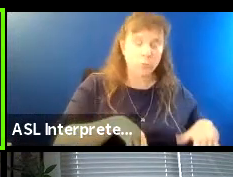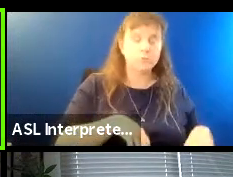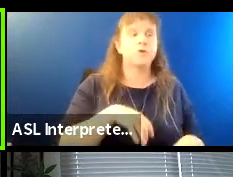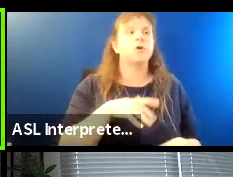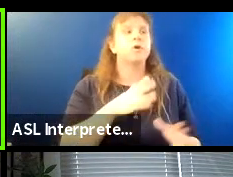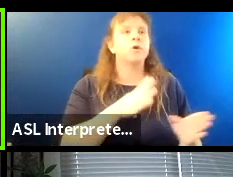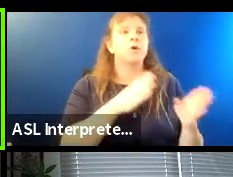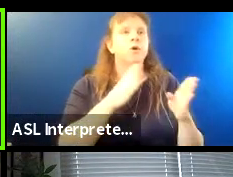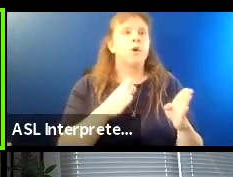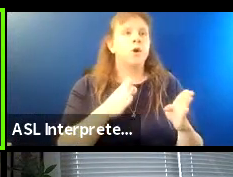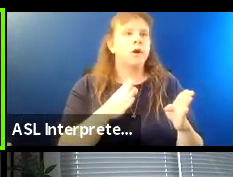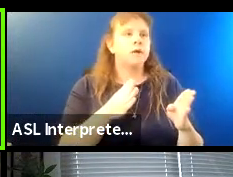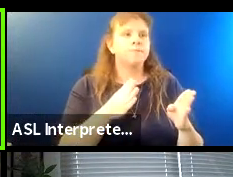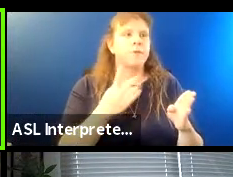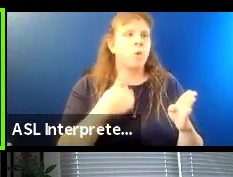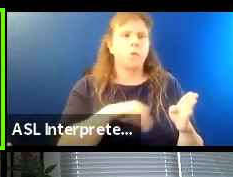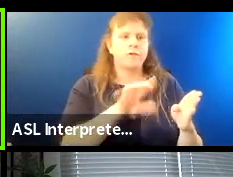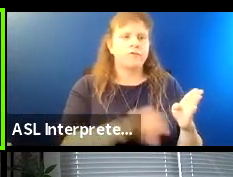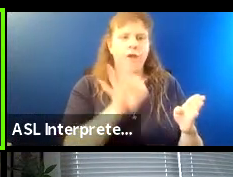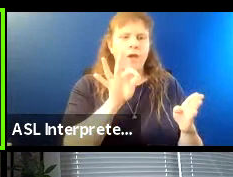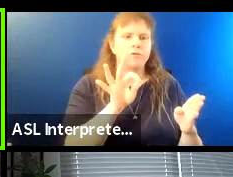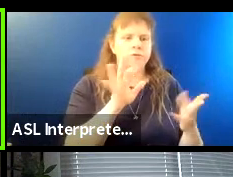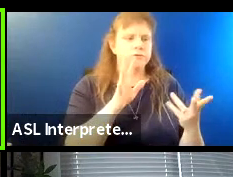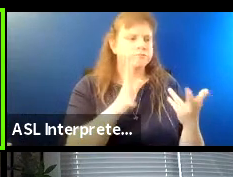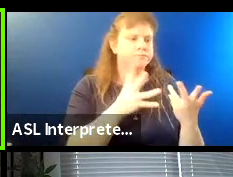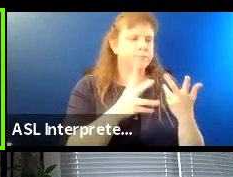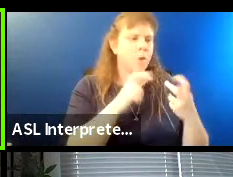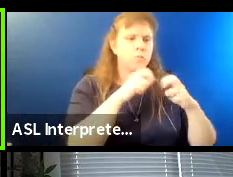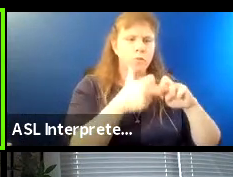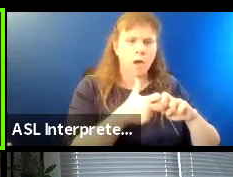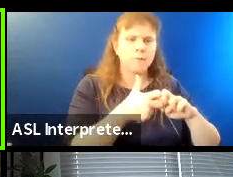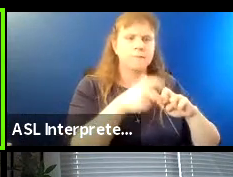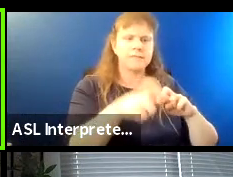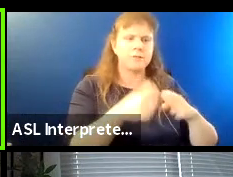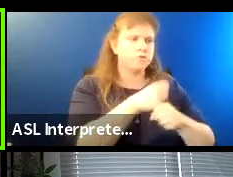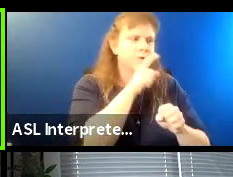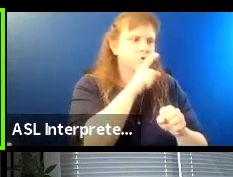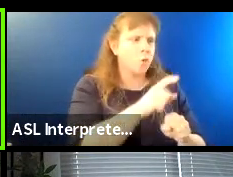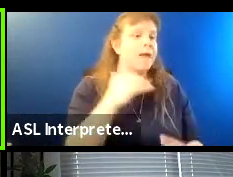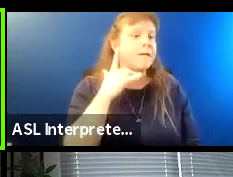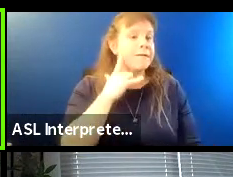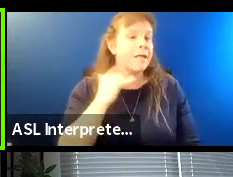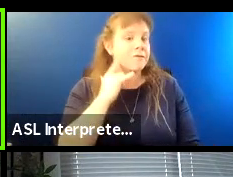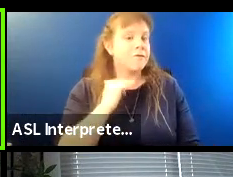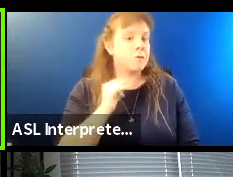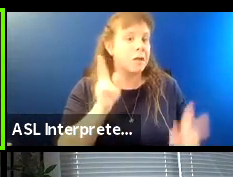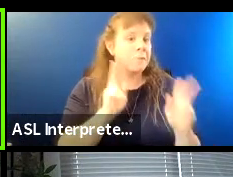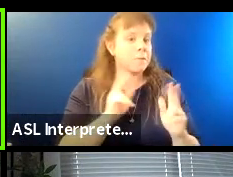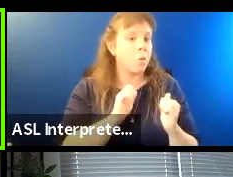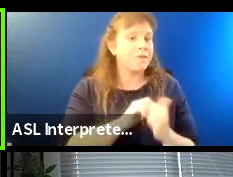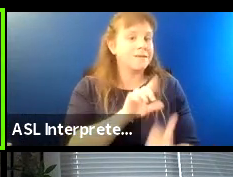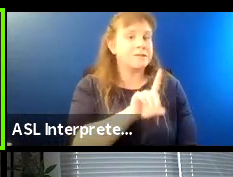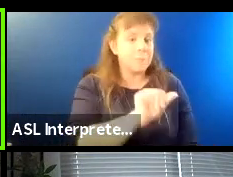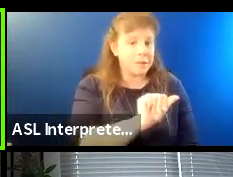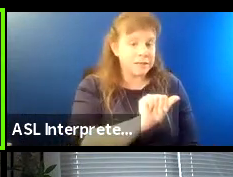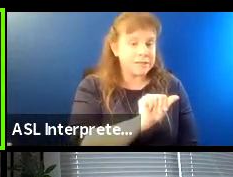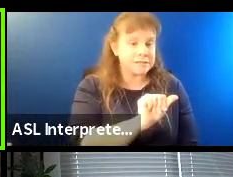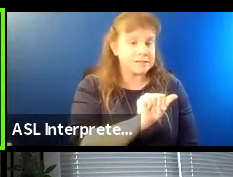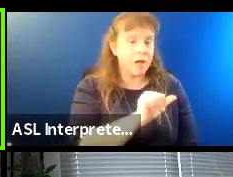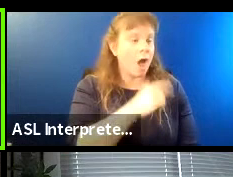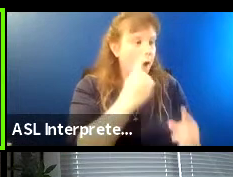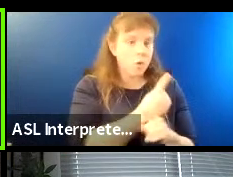drove for solutions to ensuring that our Californians with disabilities were appropriately served.